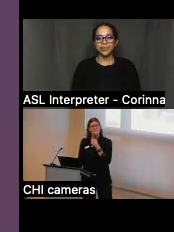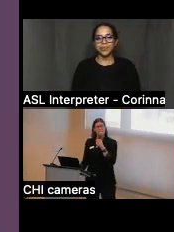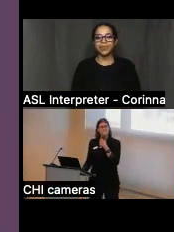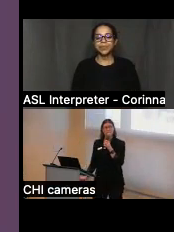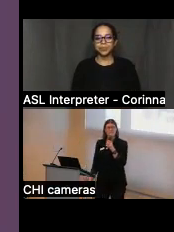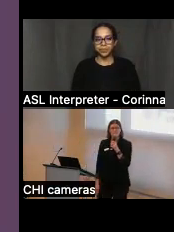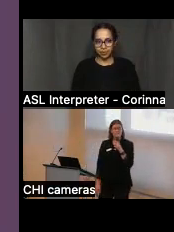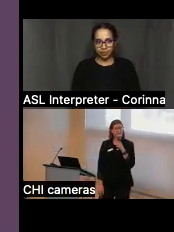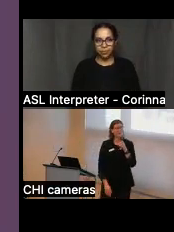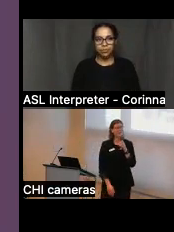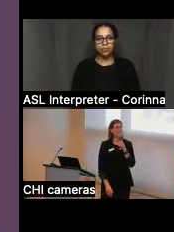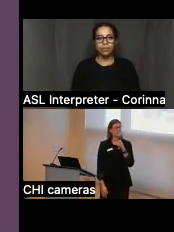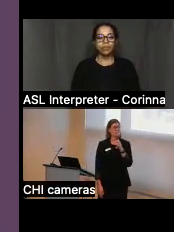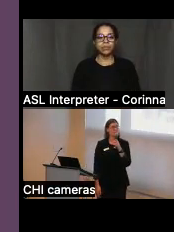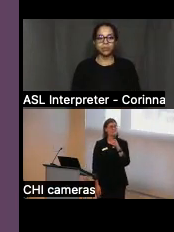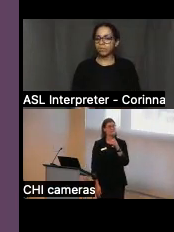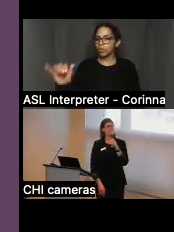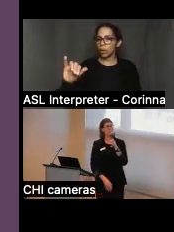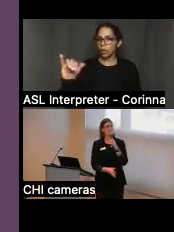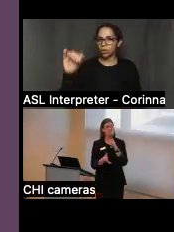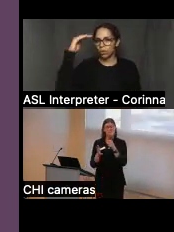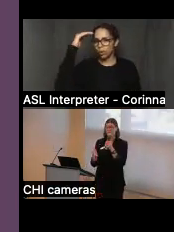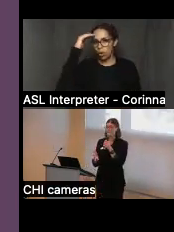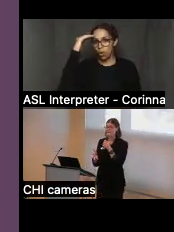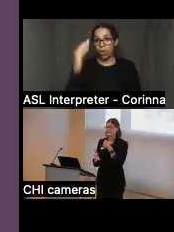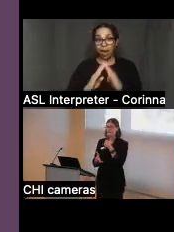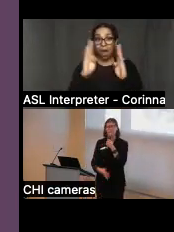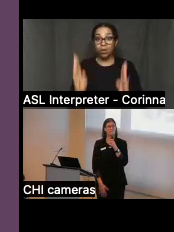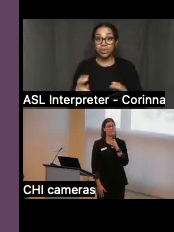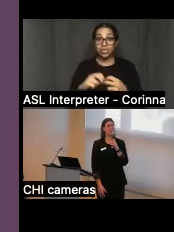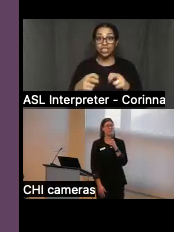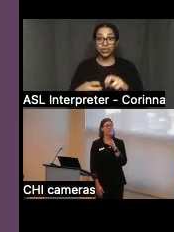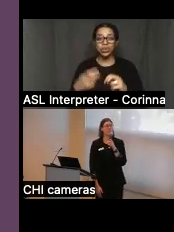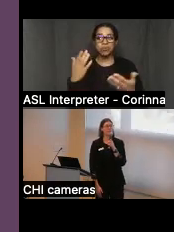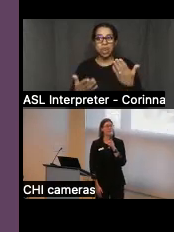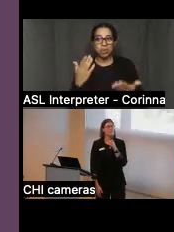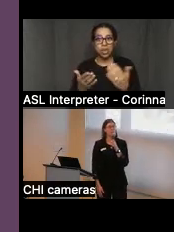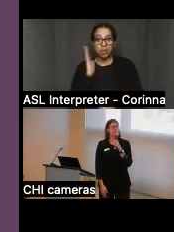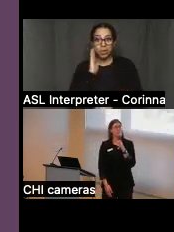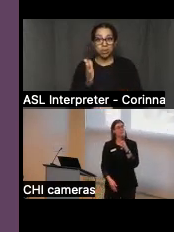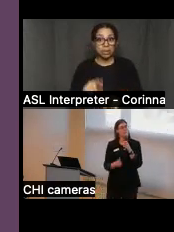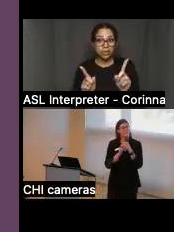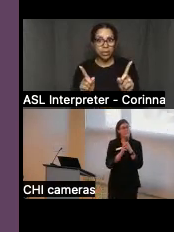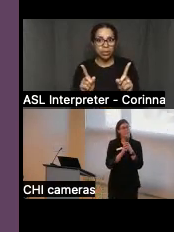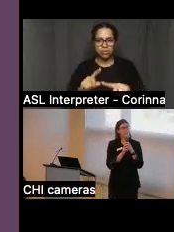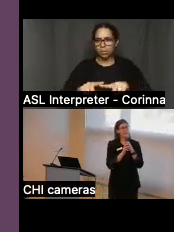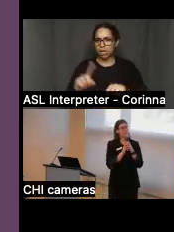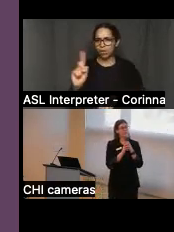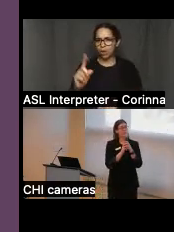So we also know that housing issues may look different based on where you live. So we took